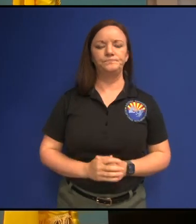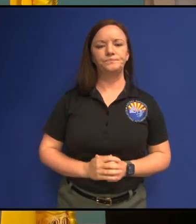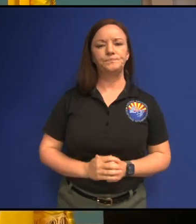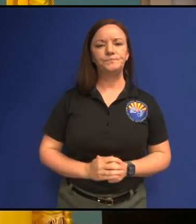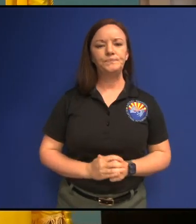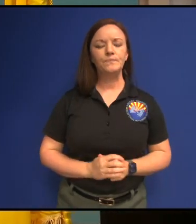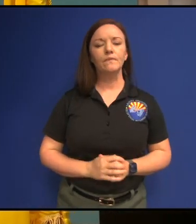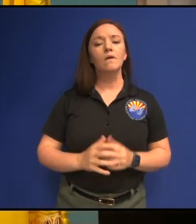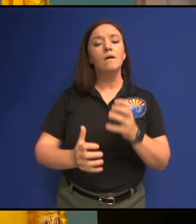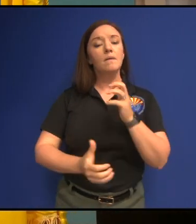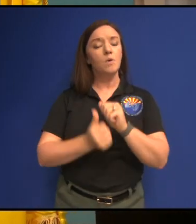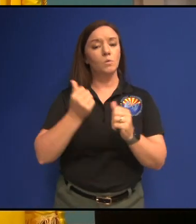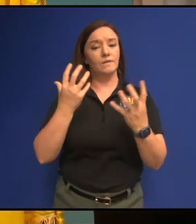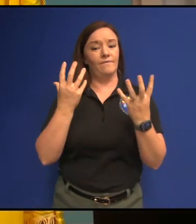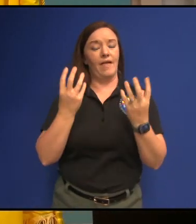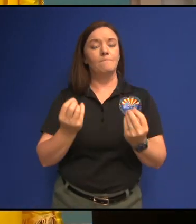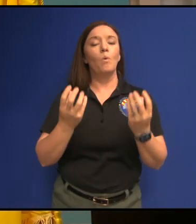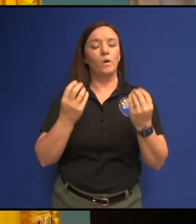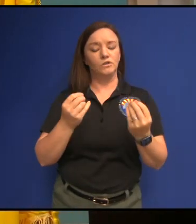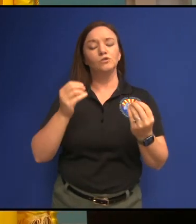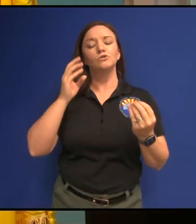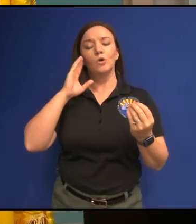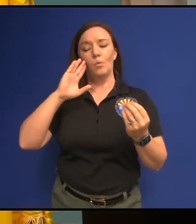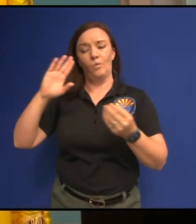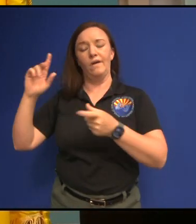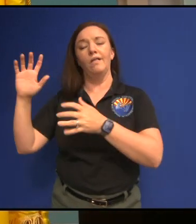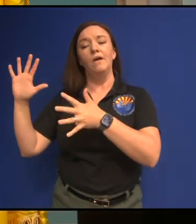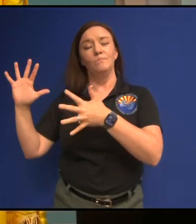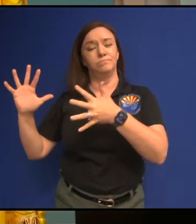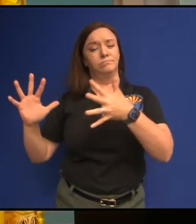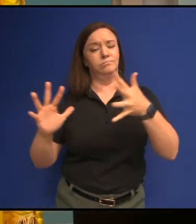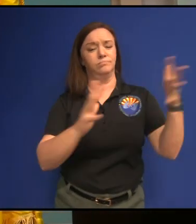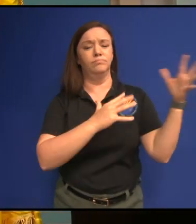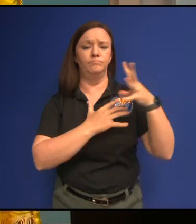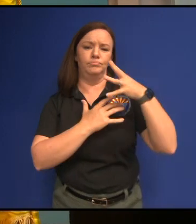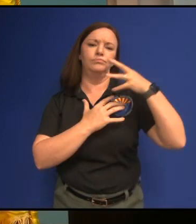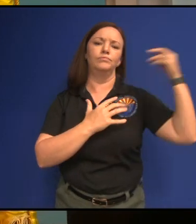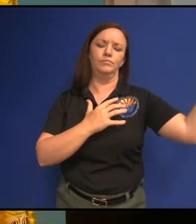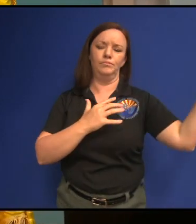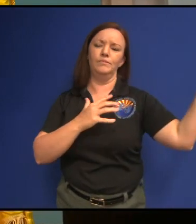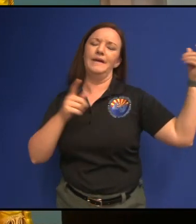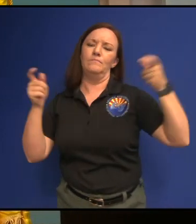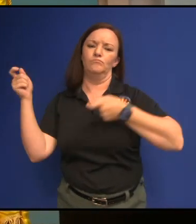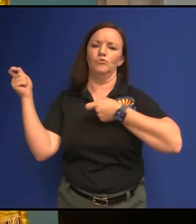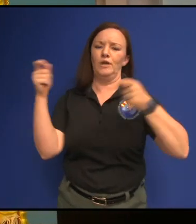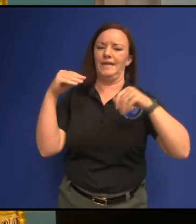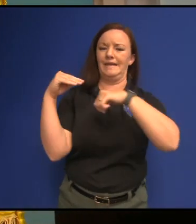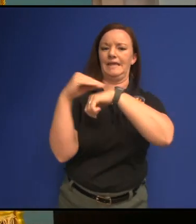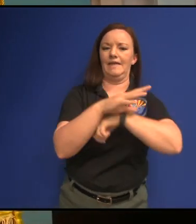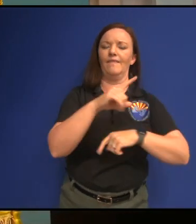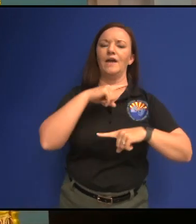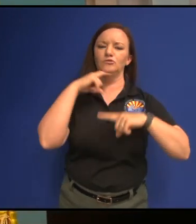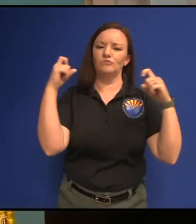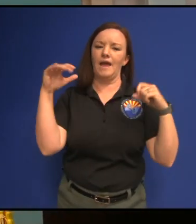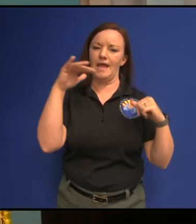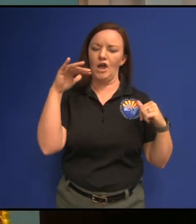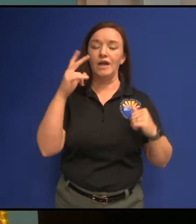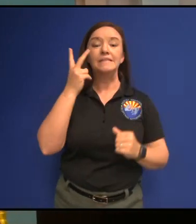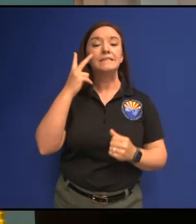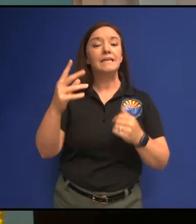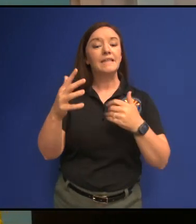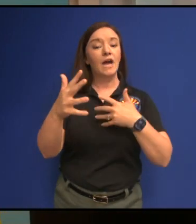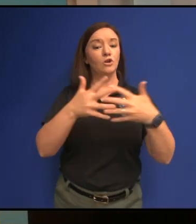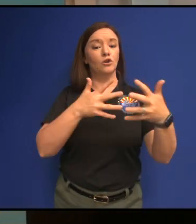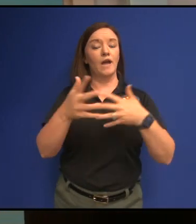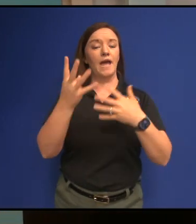Most of that moisture will be pushed out, and we'll start to bring in more of that dry air that's behind all that moisture. And you'll notice this gray hatched area